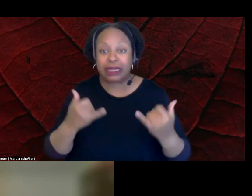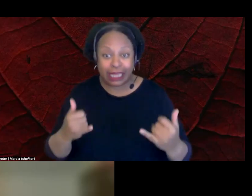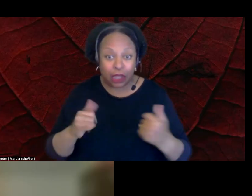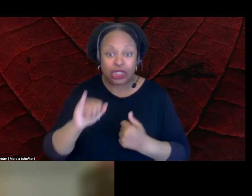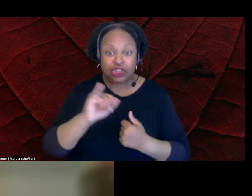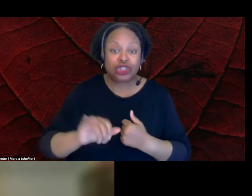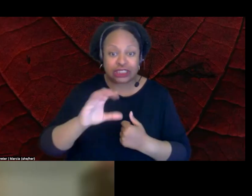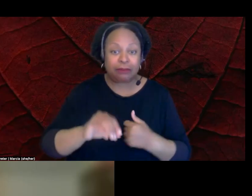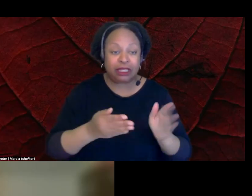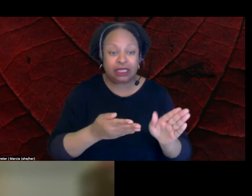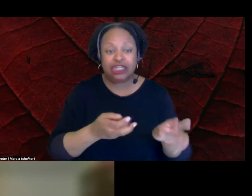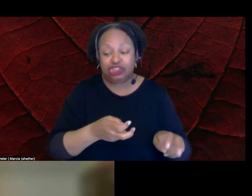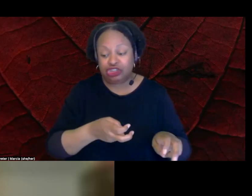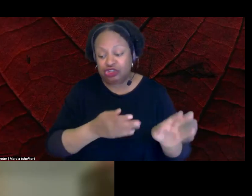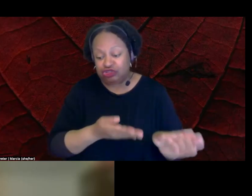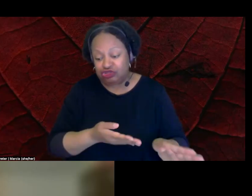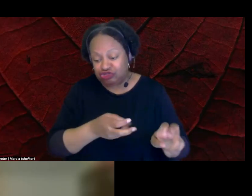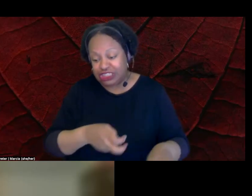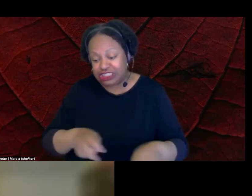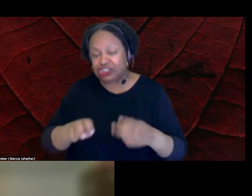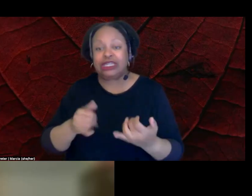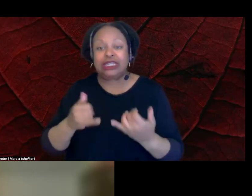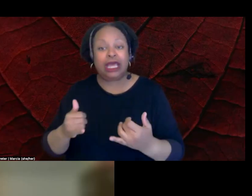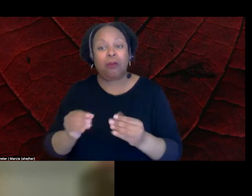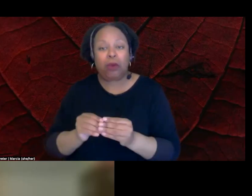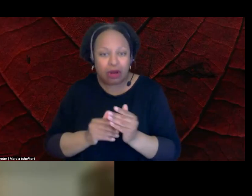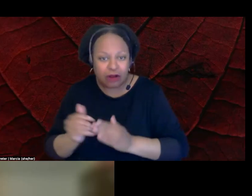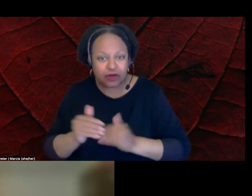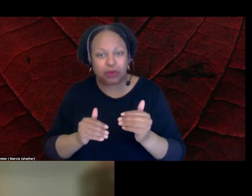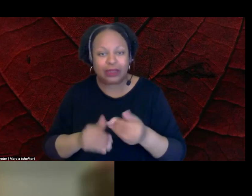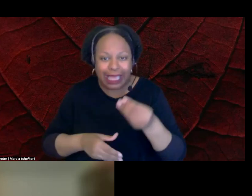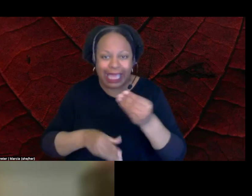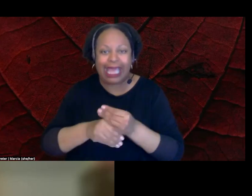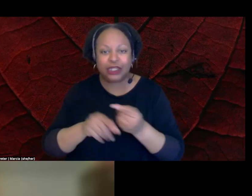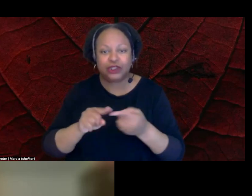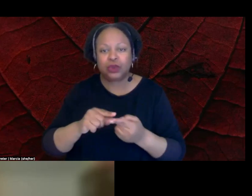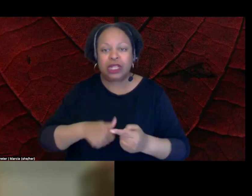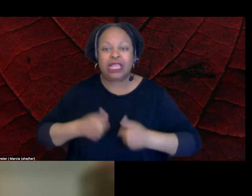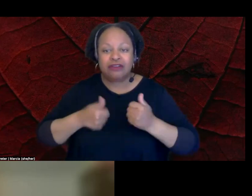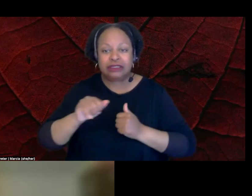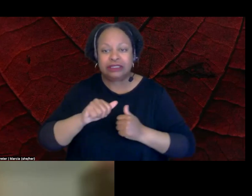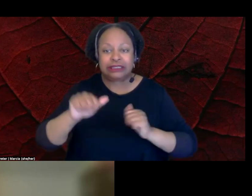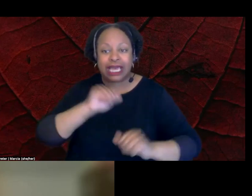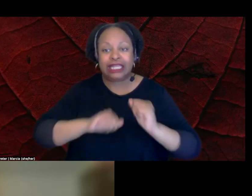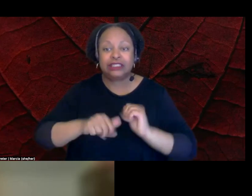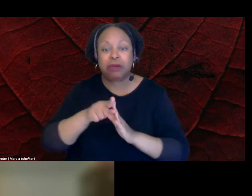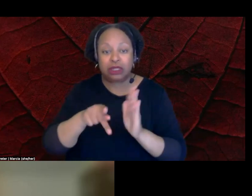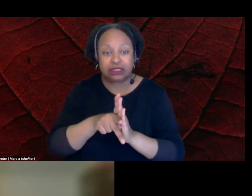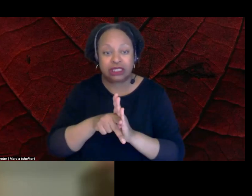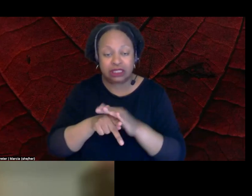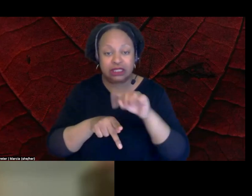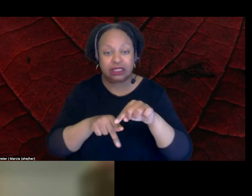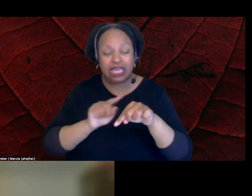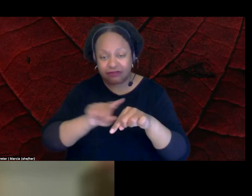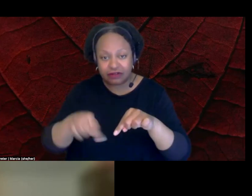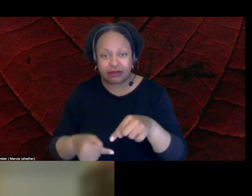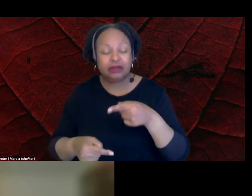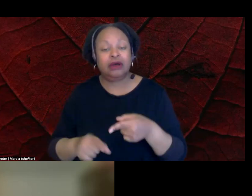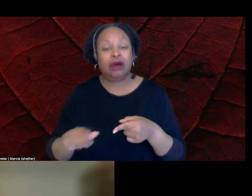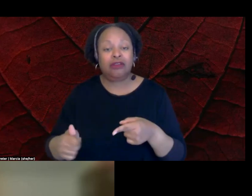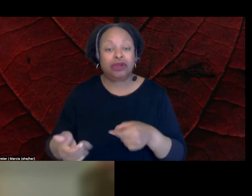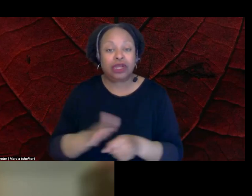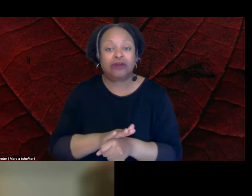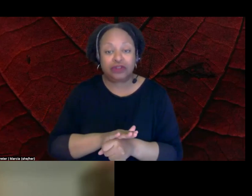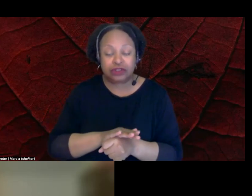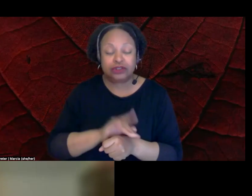much more comfortable with the risk, starting to build it into their packaged life science policies, even with sublimits of coverage there for